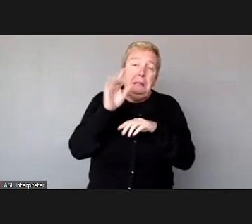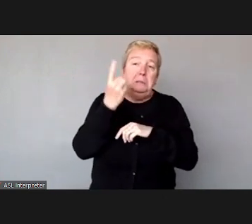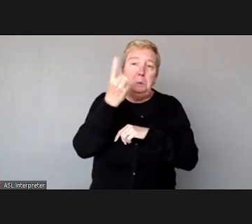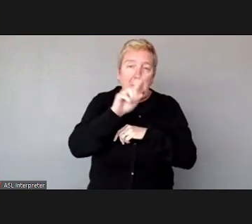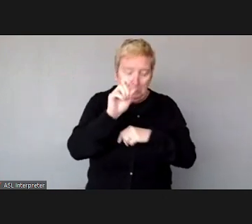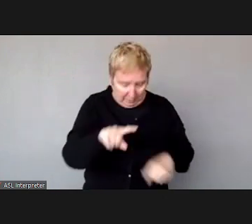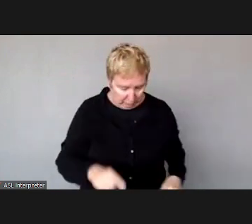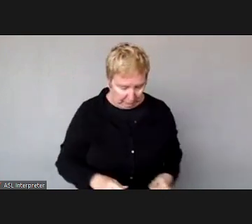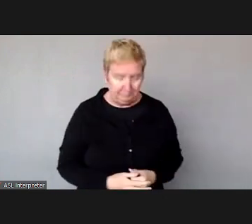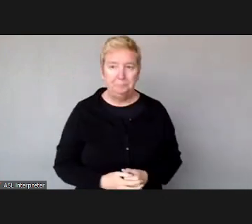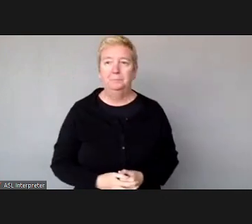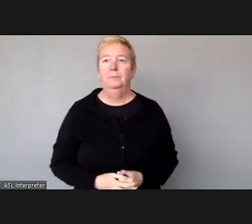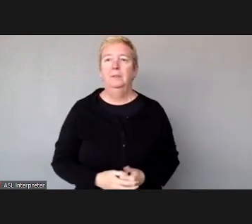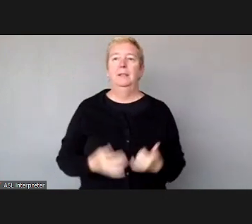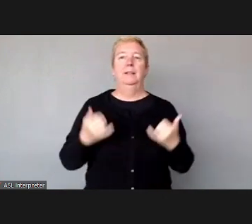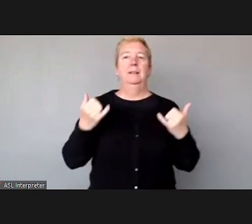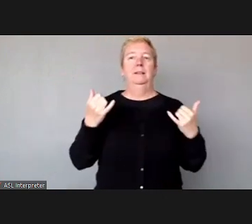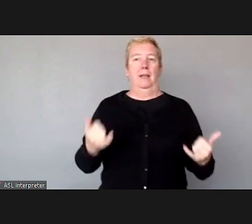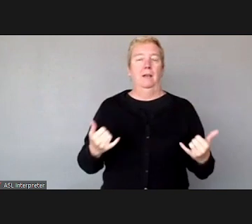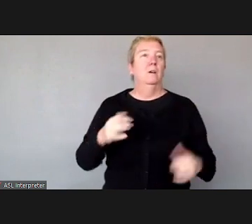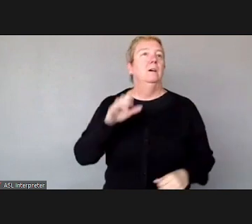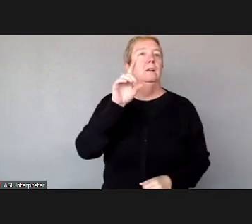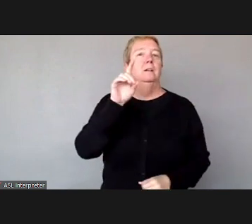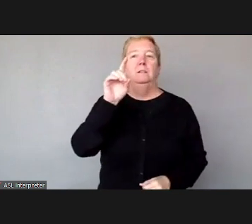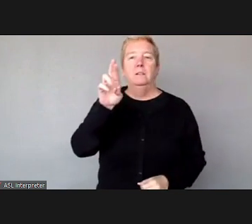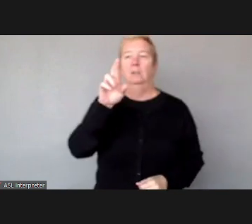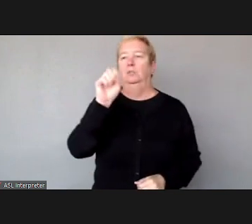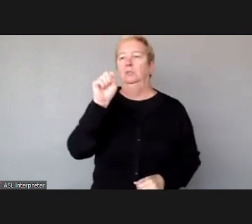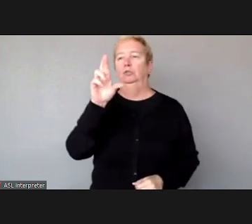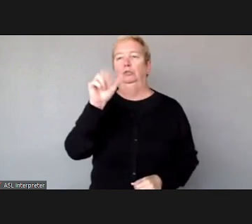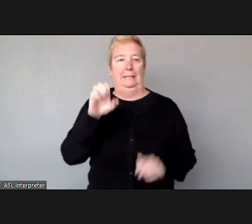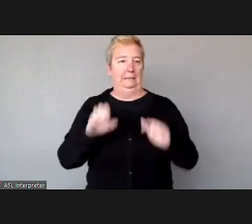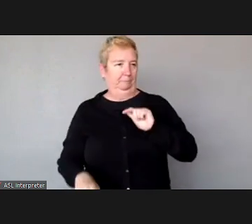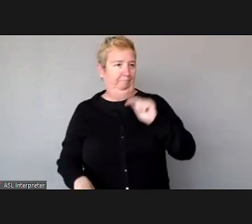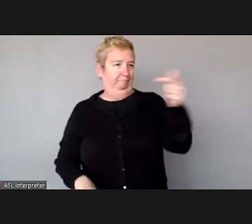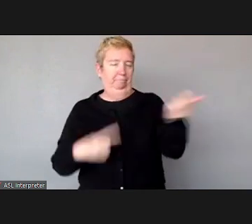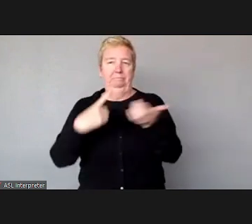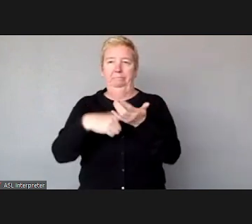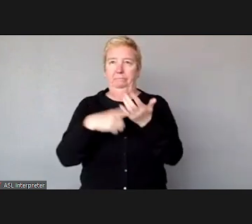turn it over now to Dr. Scrace to go through his presentation.